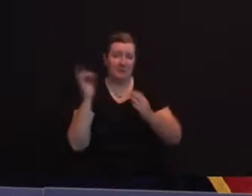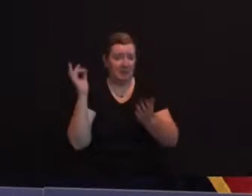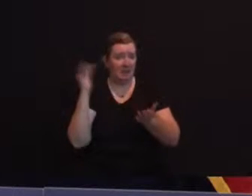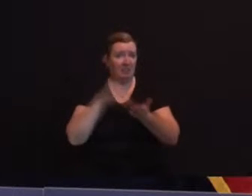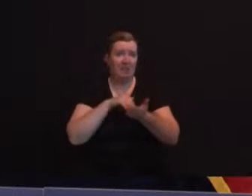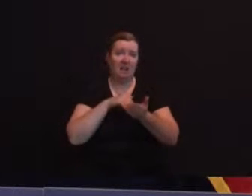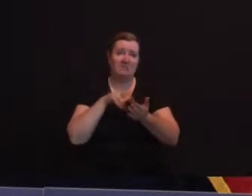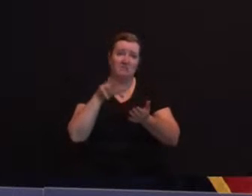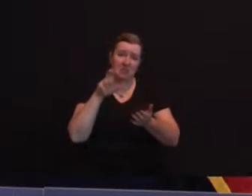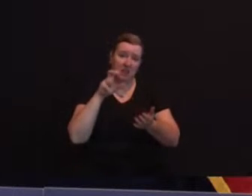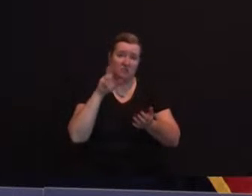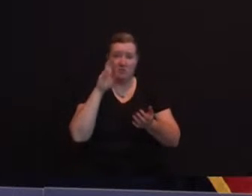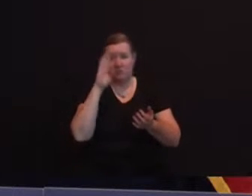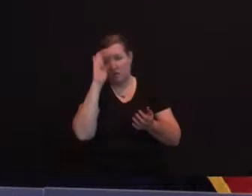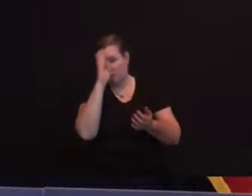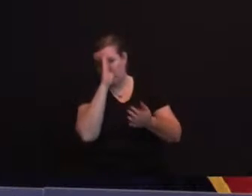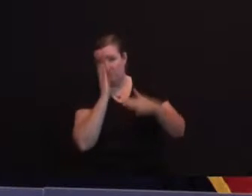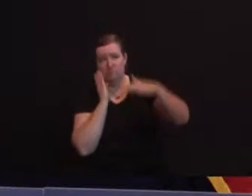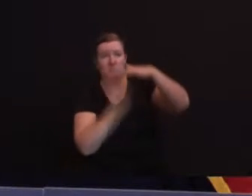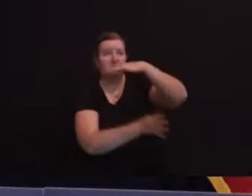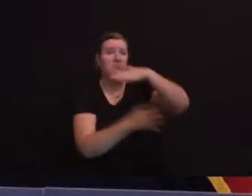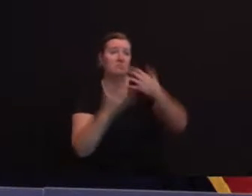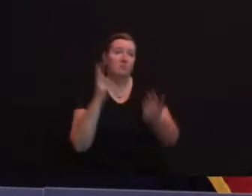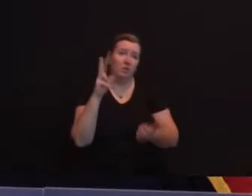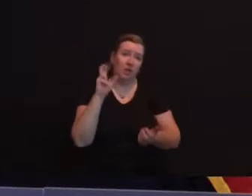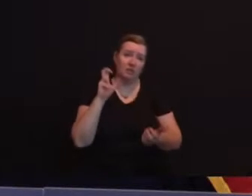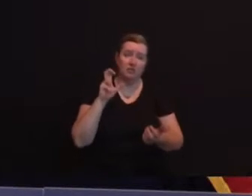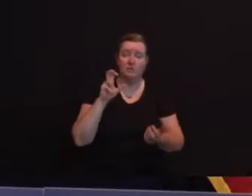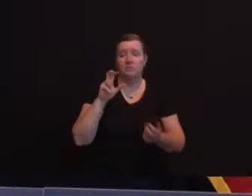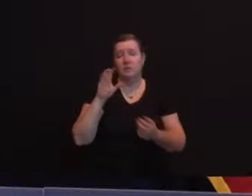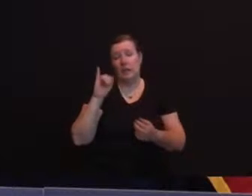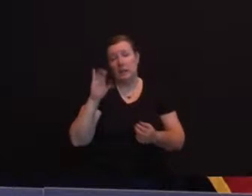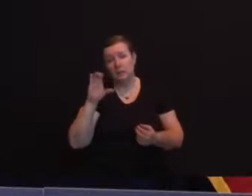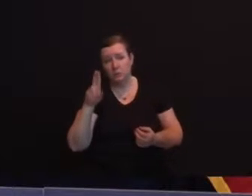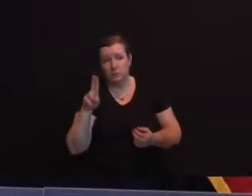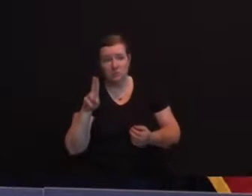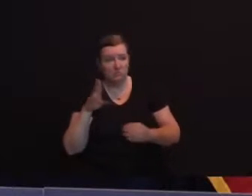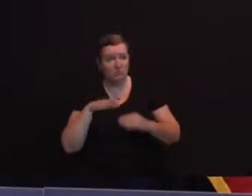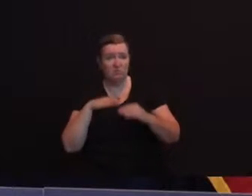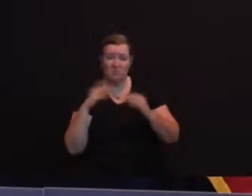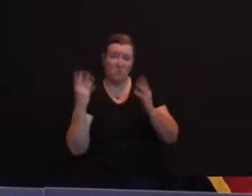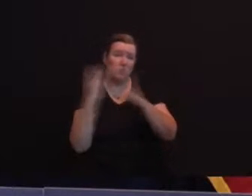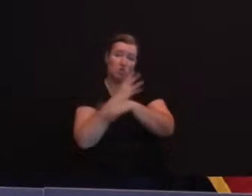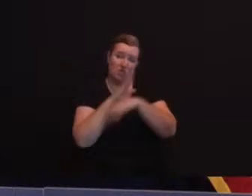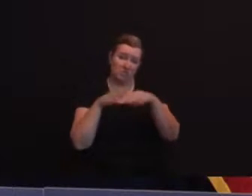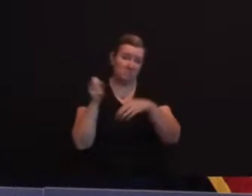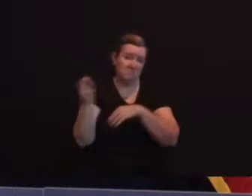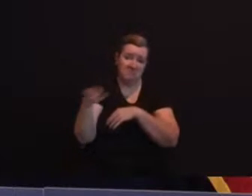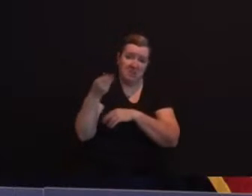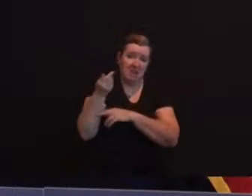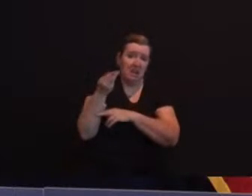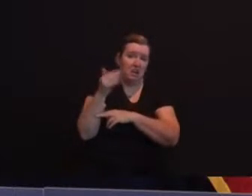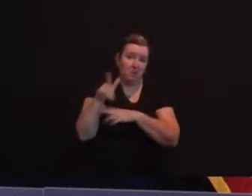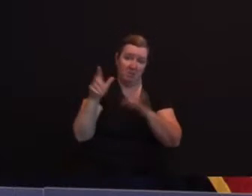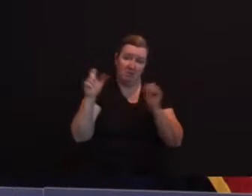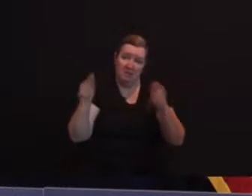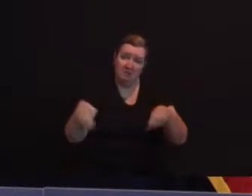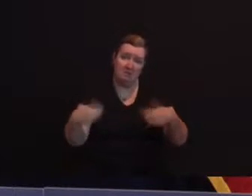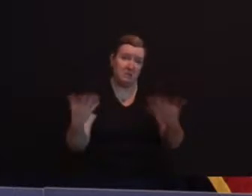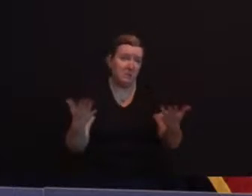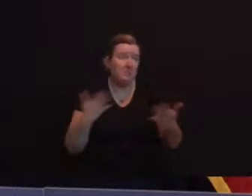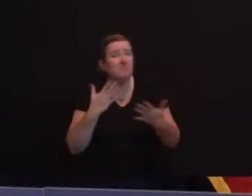2,300 critical care. We would be worse than April. I cannot encourage people enough to